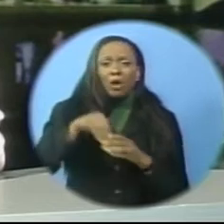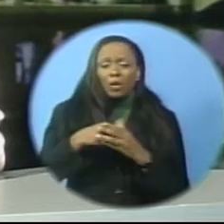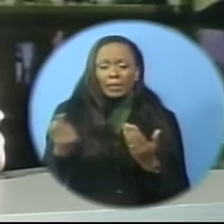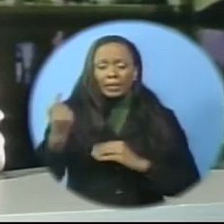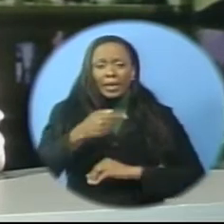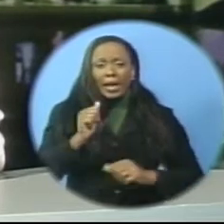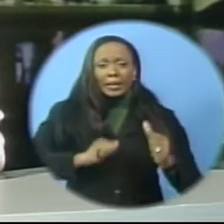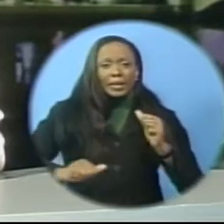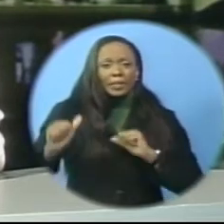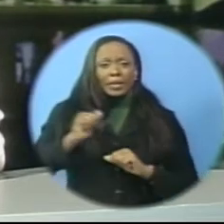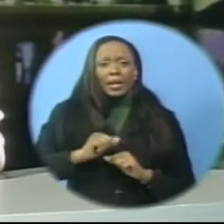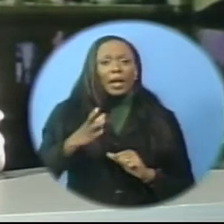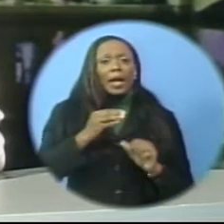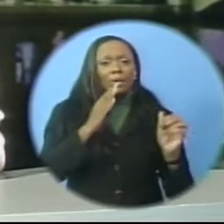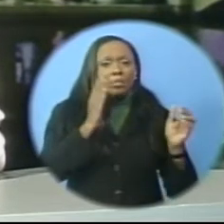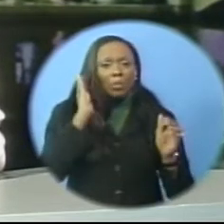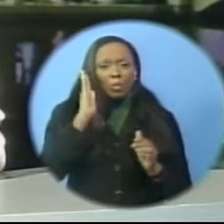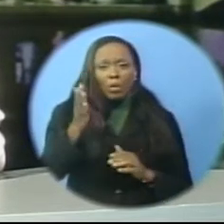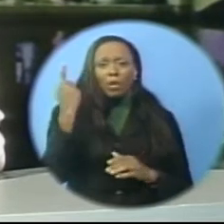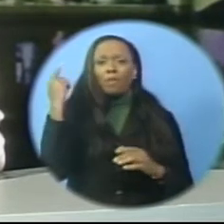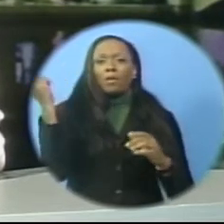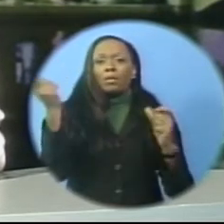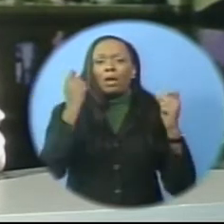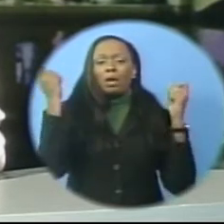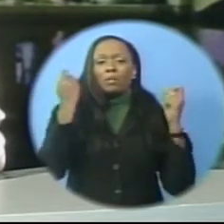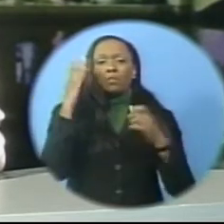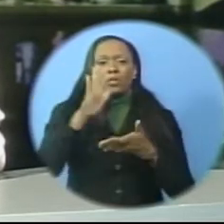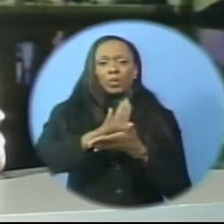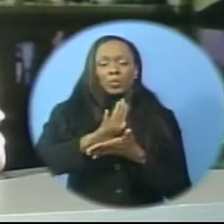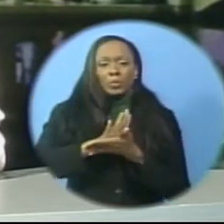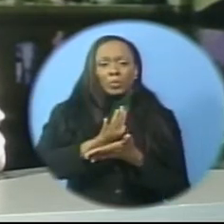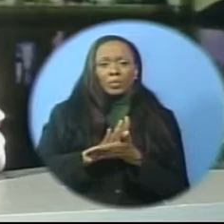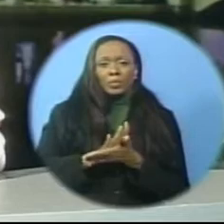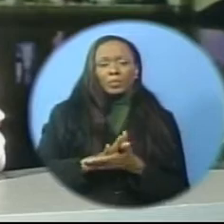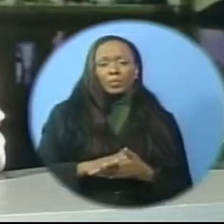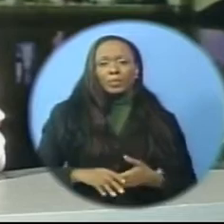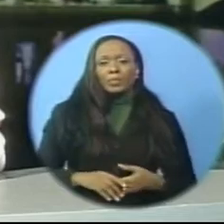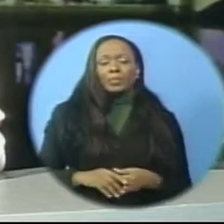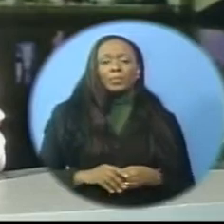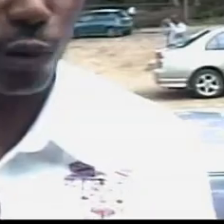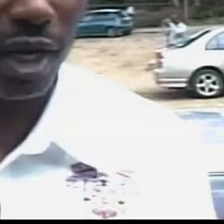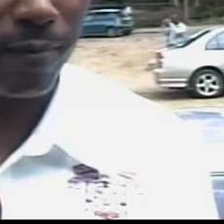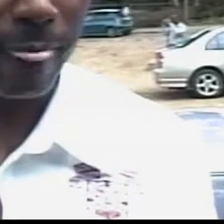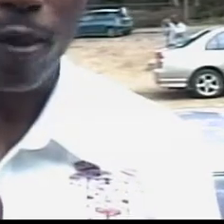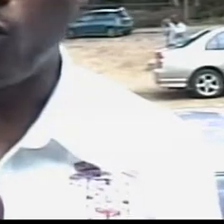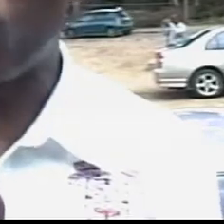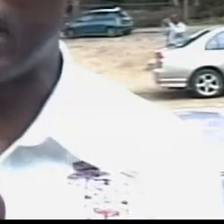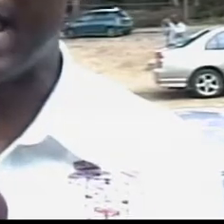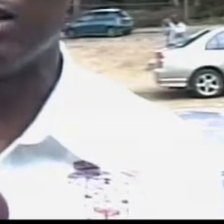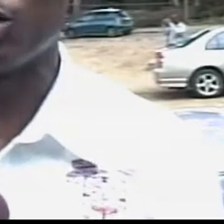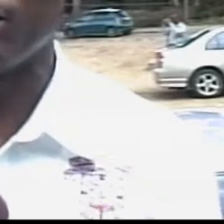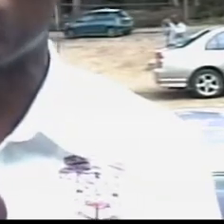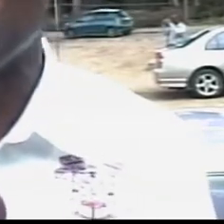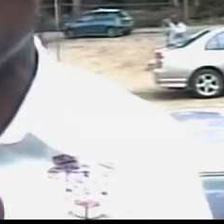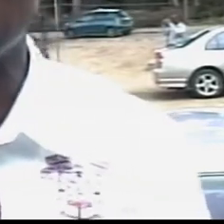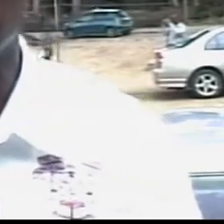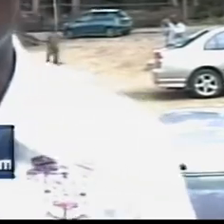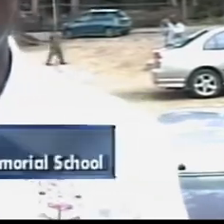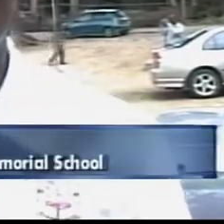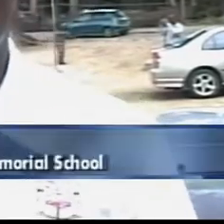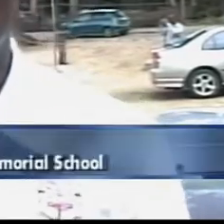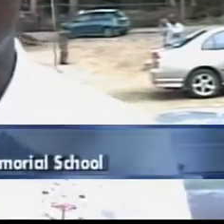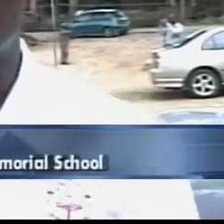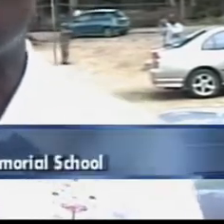today's activity, and other events are planned to mark the school's anniversary. Next week, we will enter the